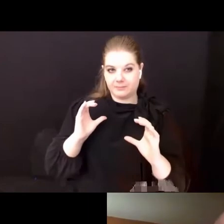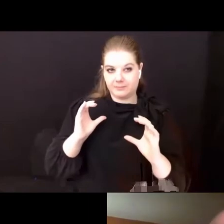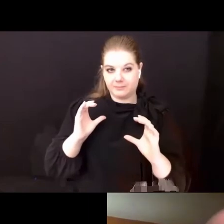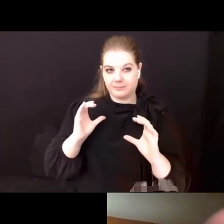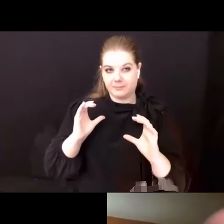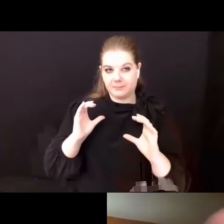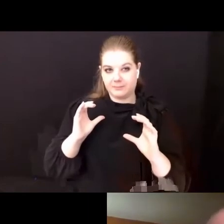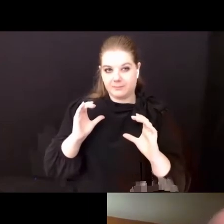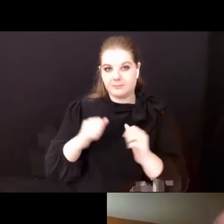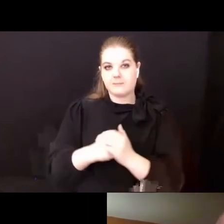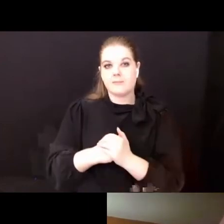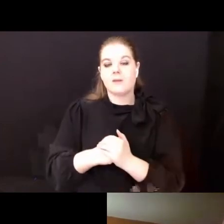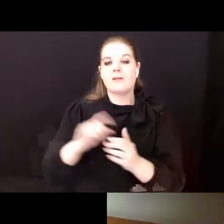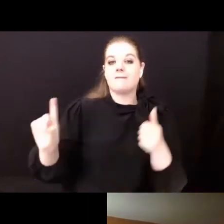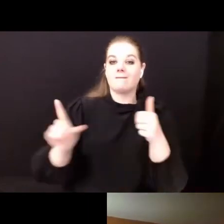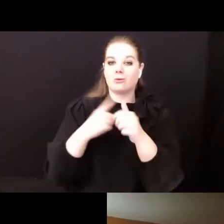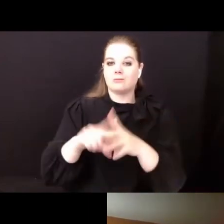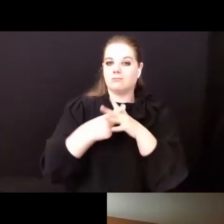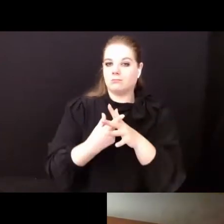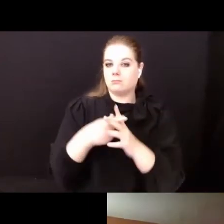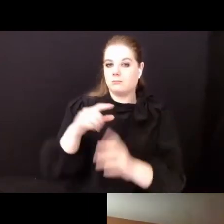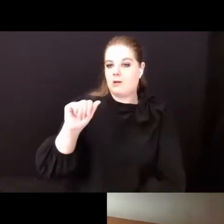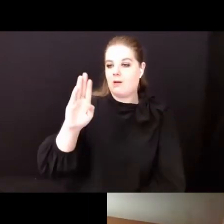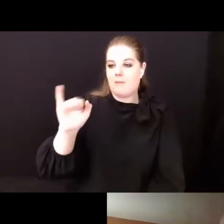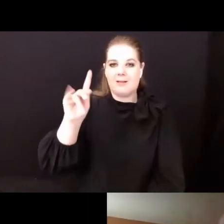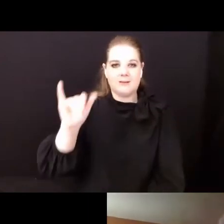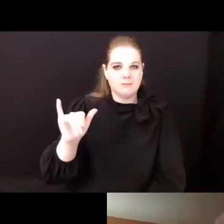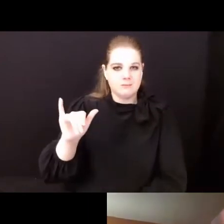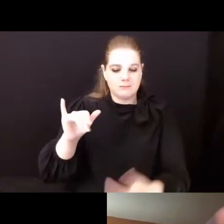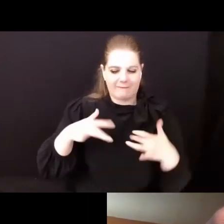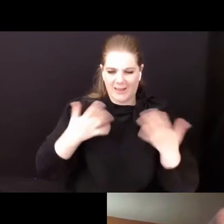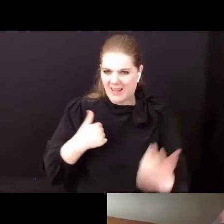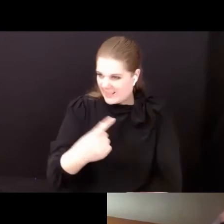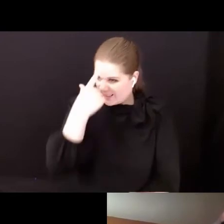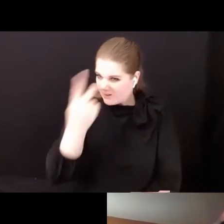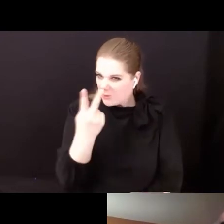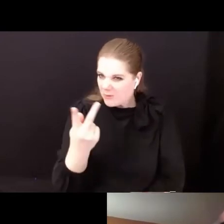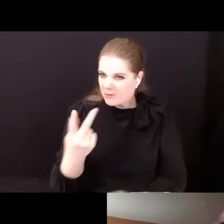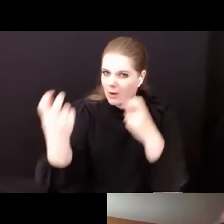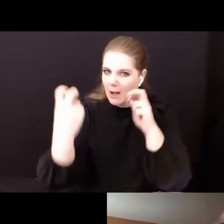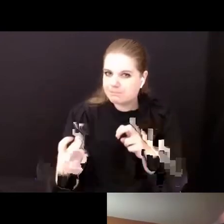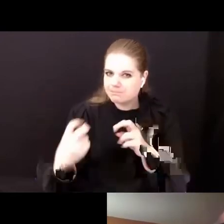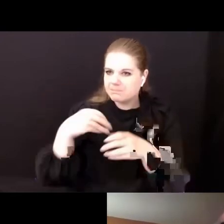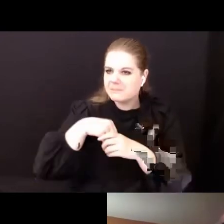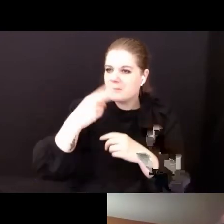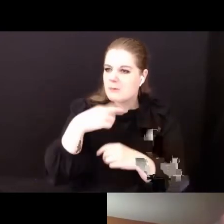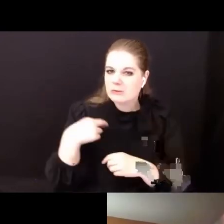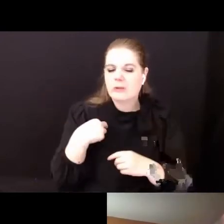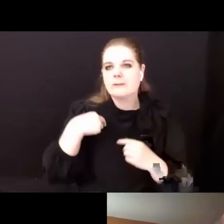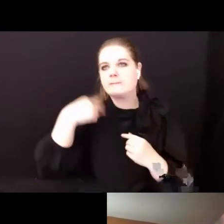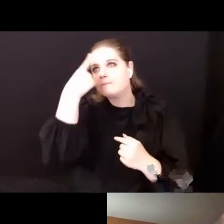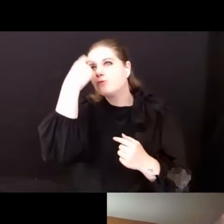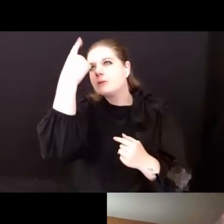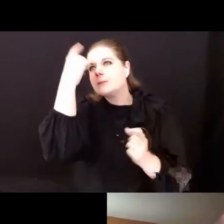started the ABILITY event. You and I think we were sitting in a restaurant and we were dreaming about how we